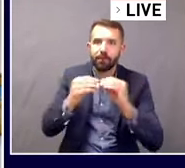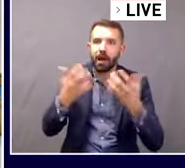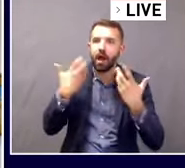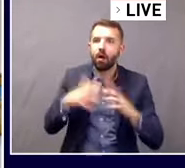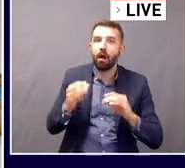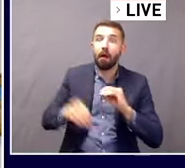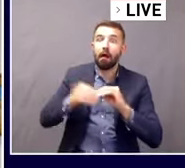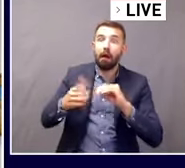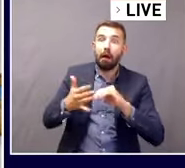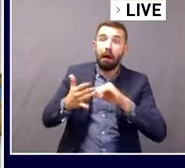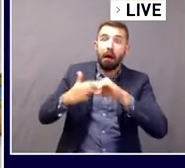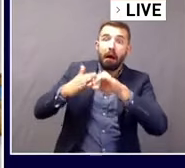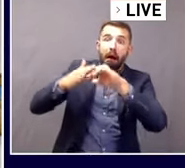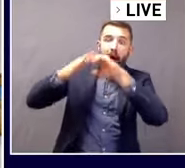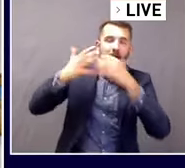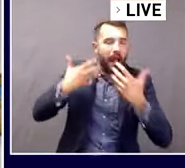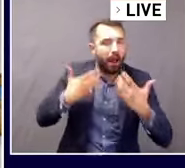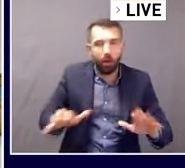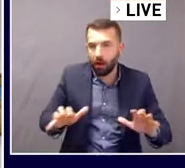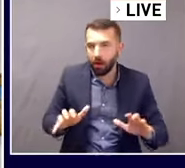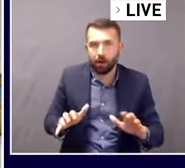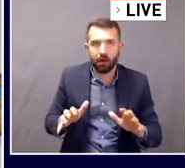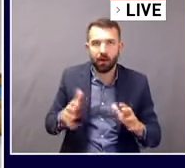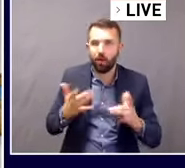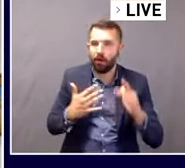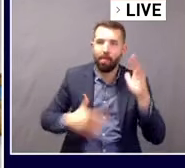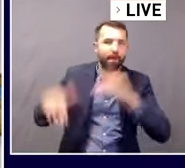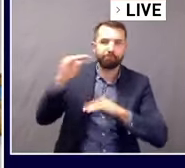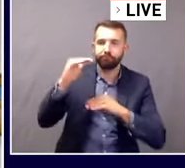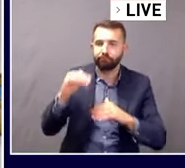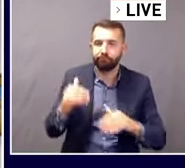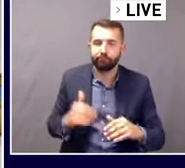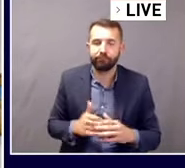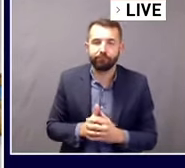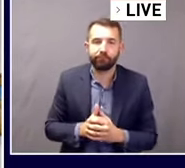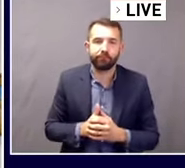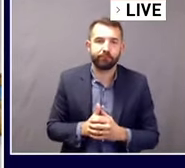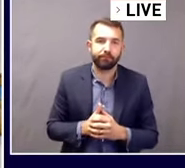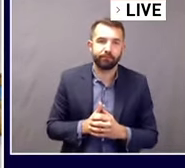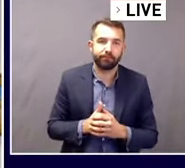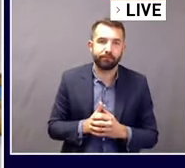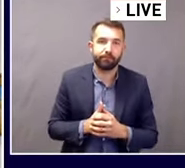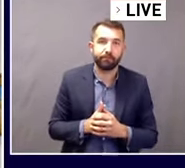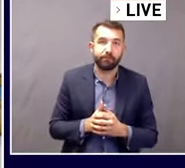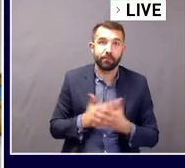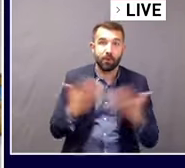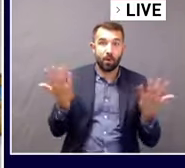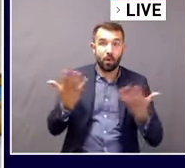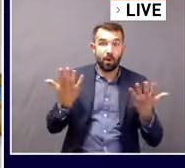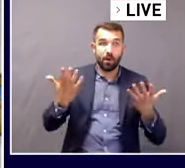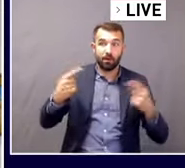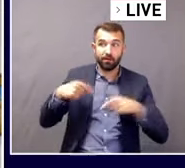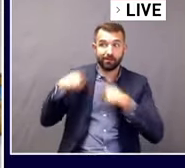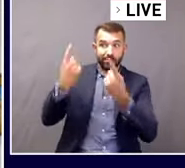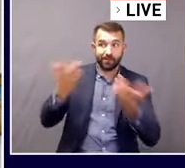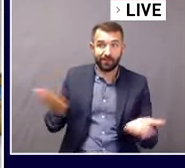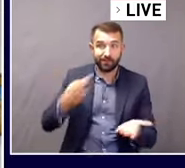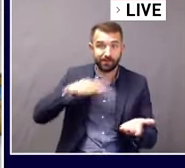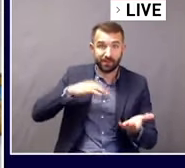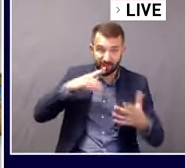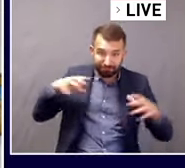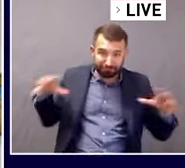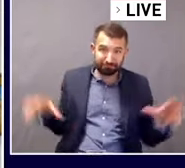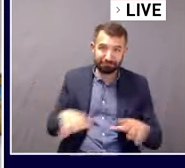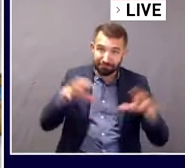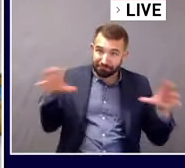positive signs. And in doing so, eroding the gains that the state of Maine has made and worked so hard to